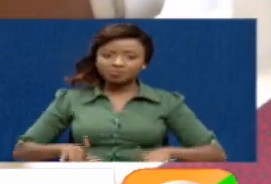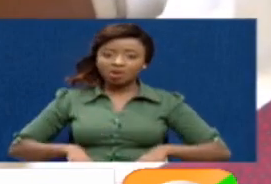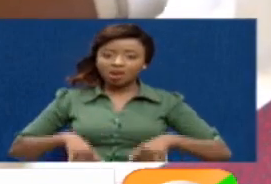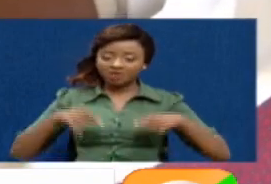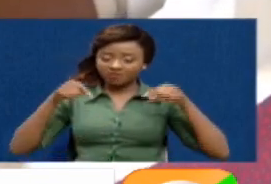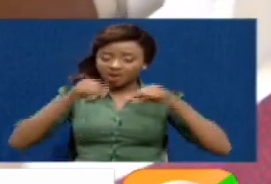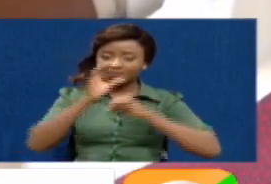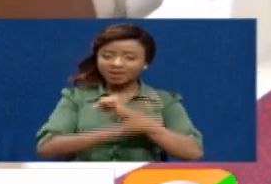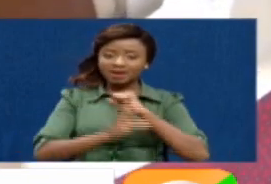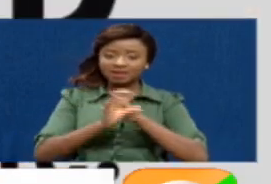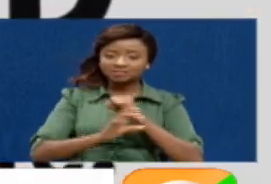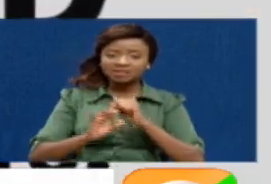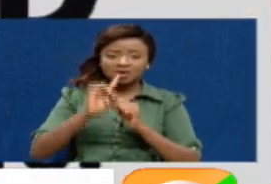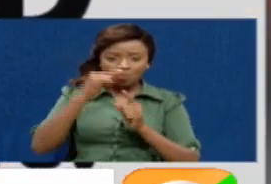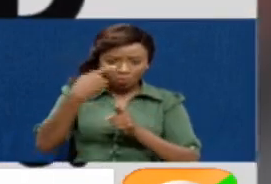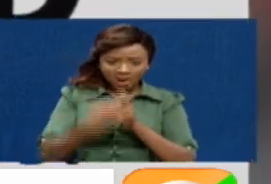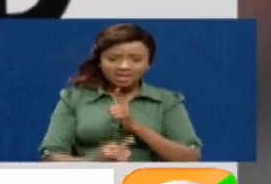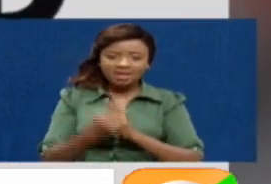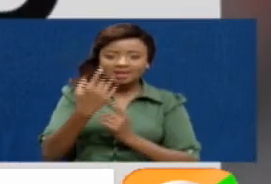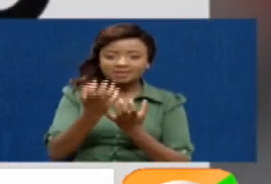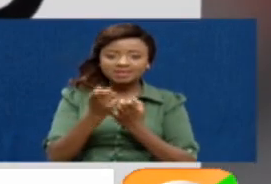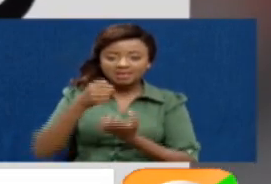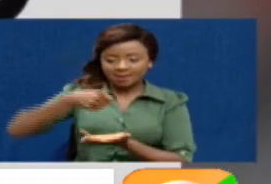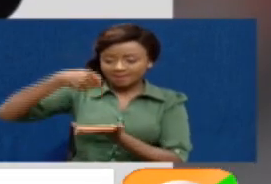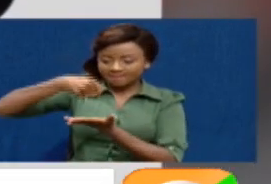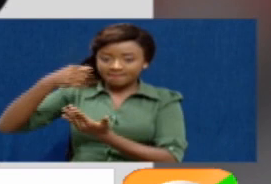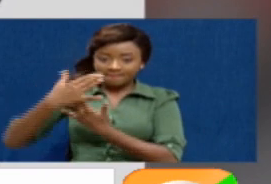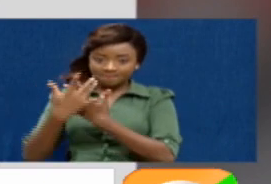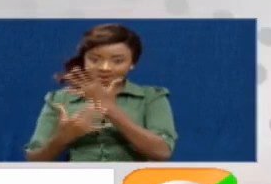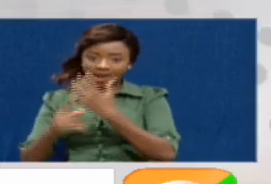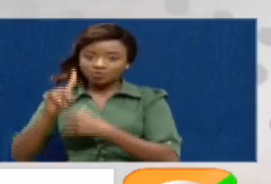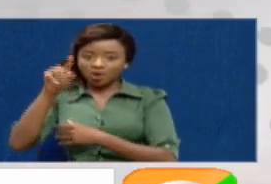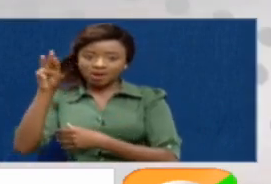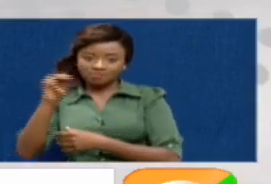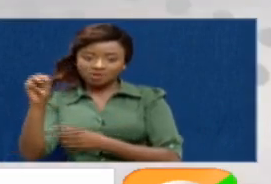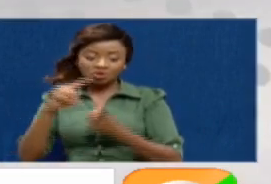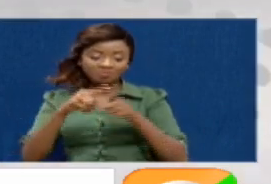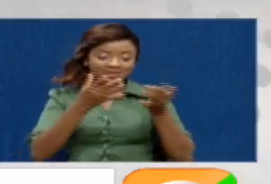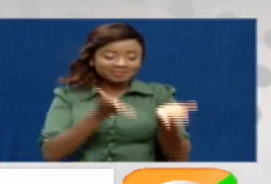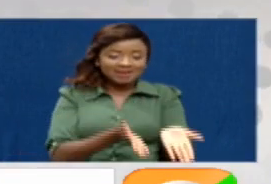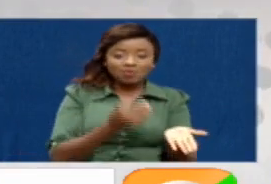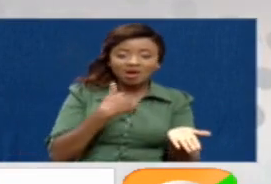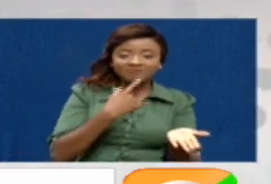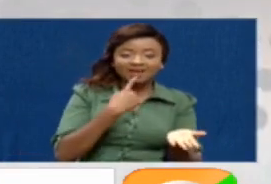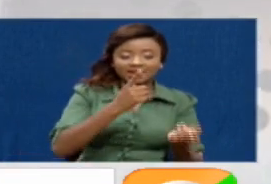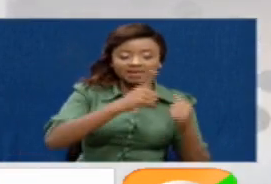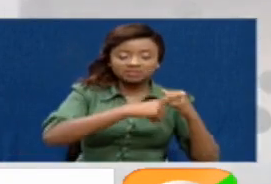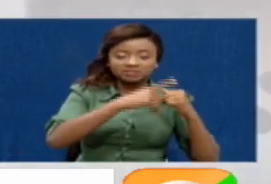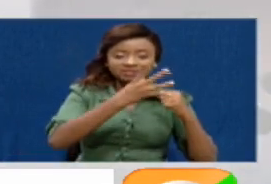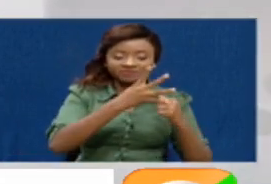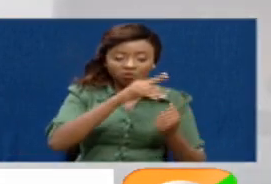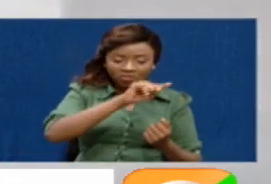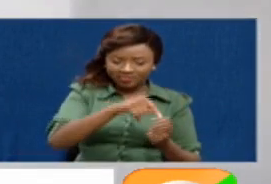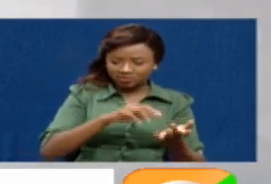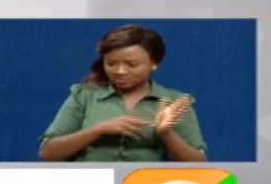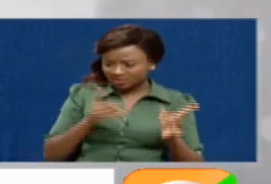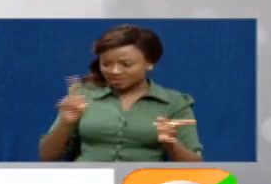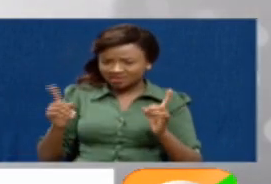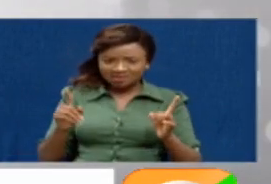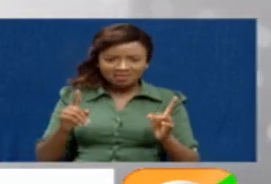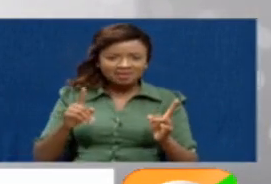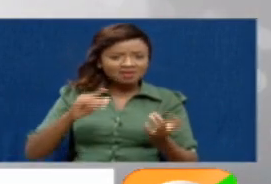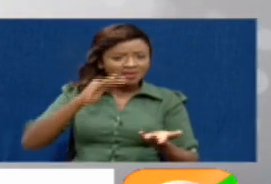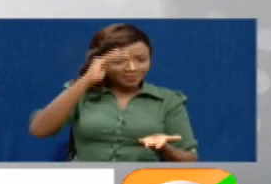that requires 1 million pints of blood annually, the current stock is only 164,000, making it a medical commodity in high